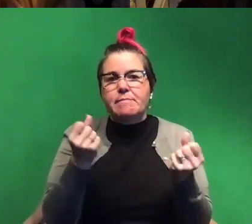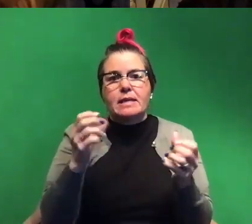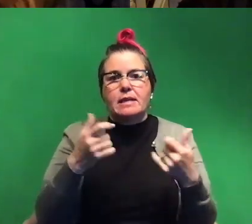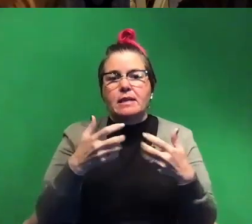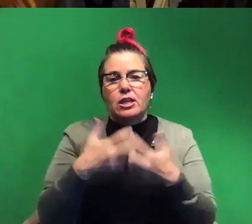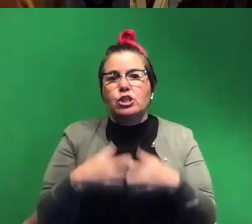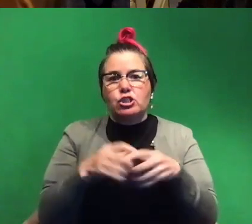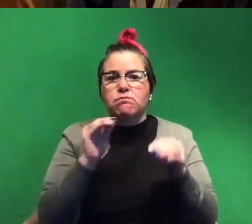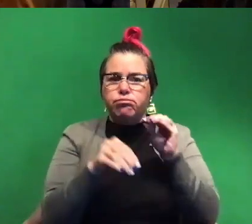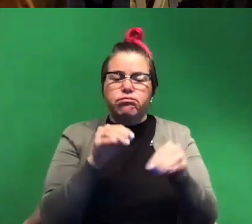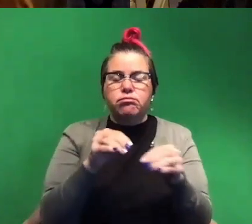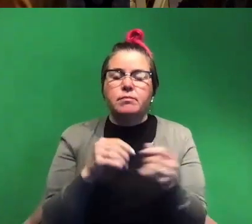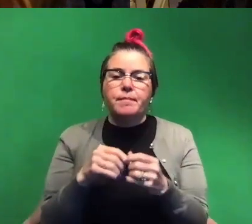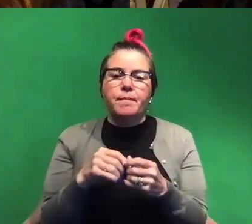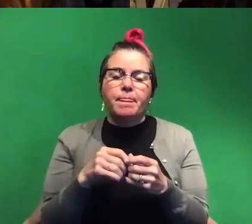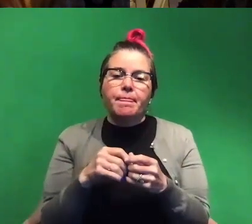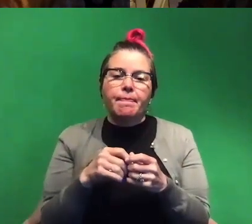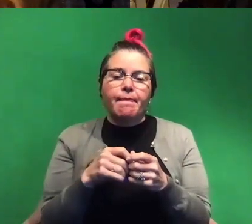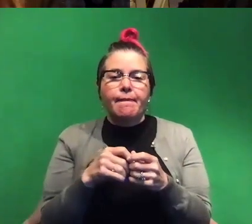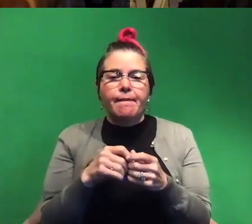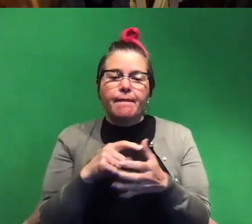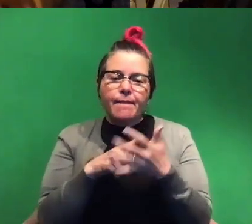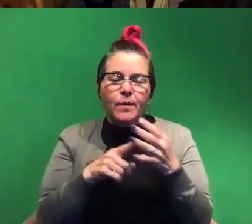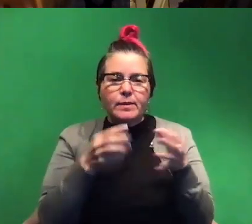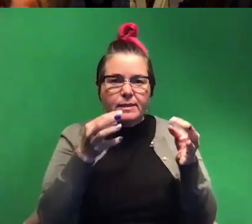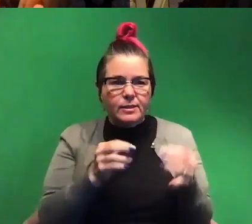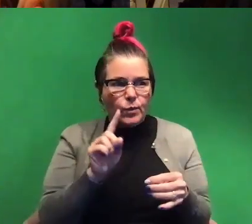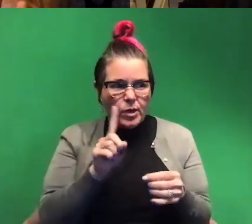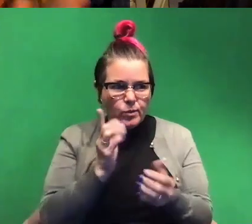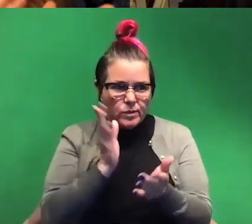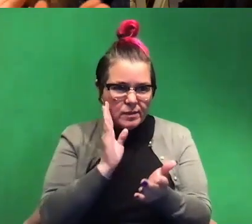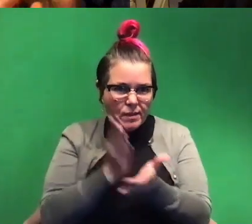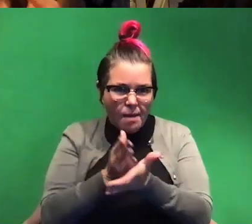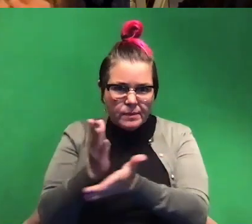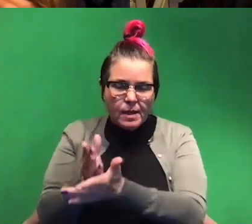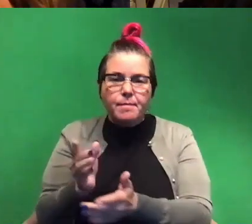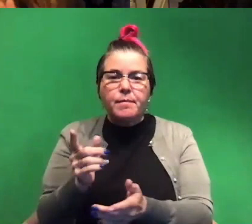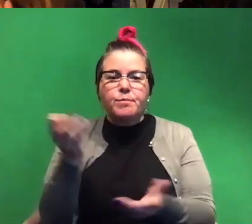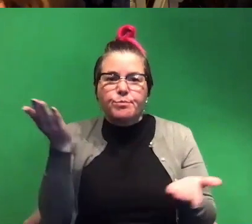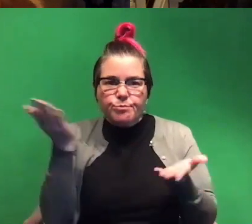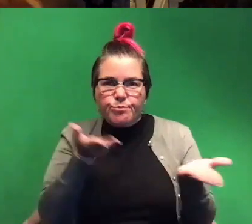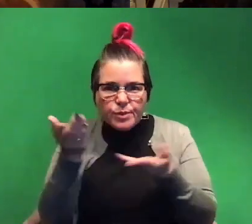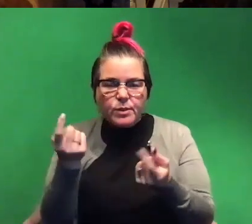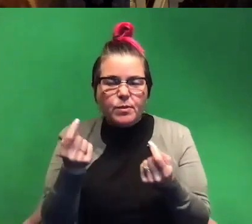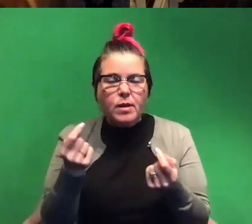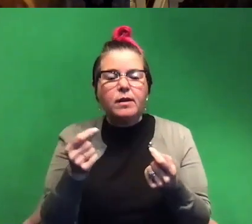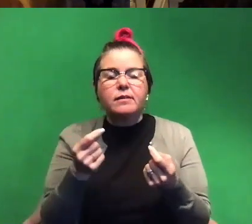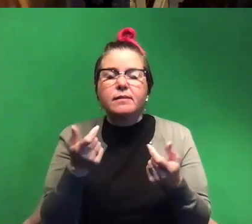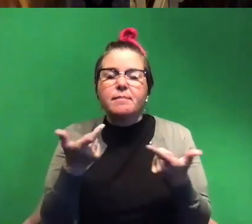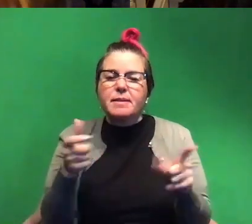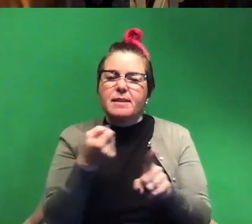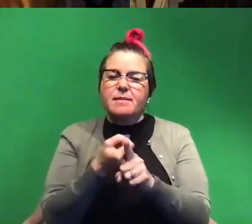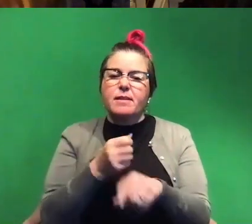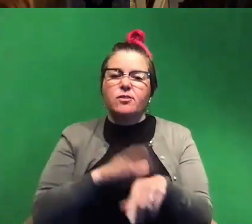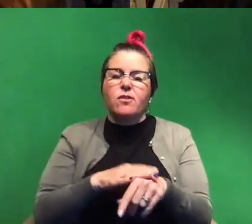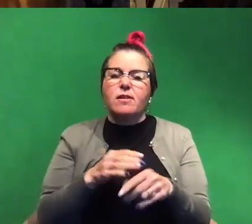faster. So those decisions of like where you're going to stop and what you're bringing make a huge impact. I